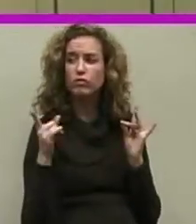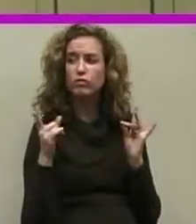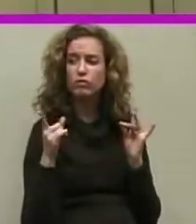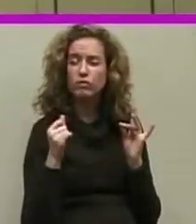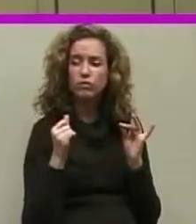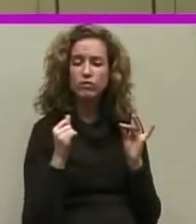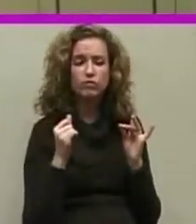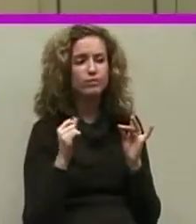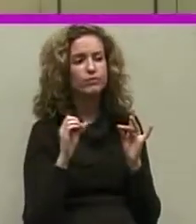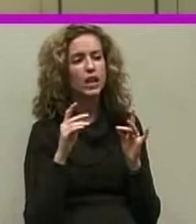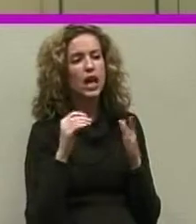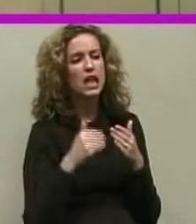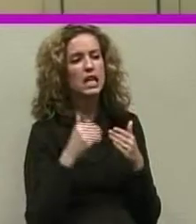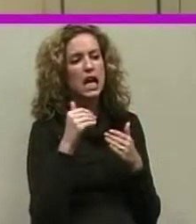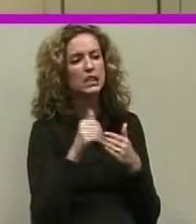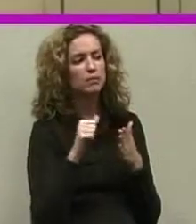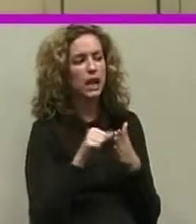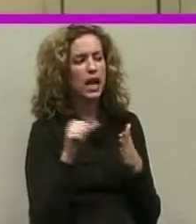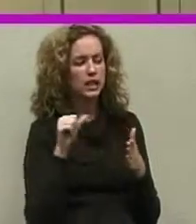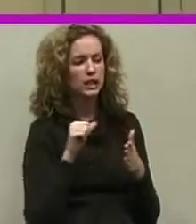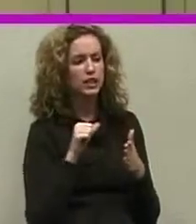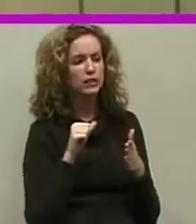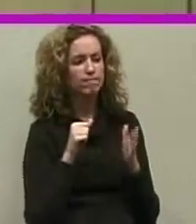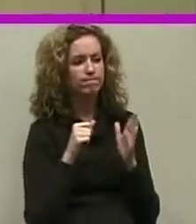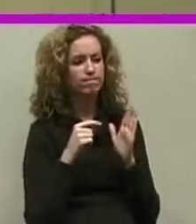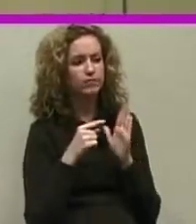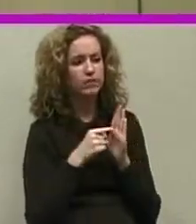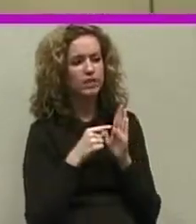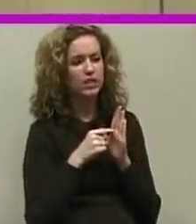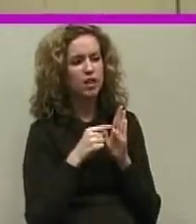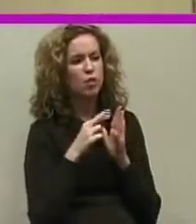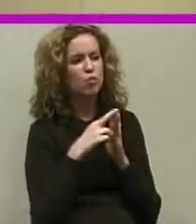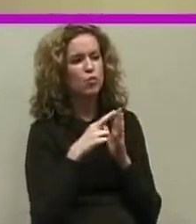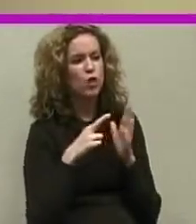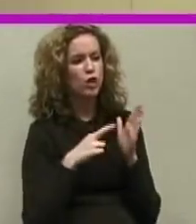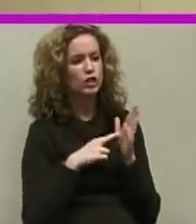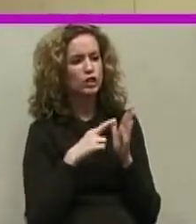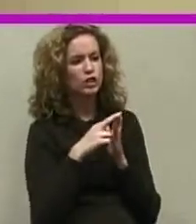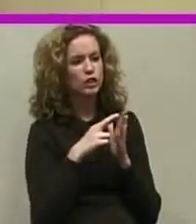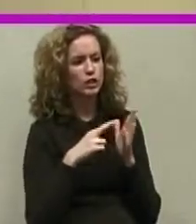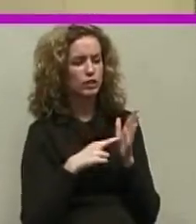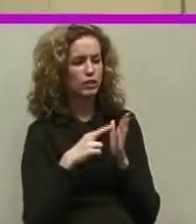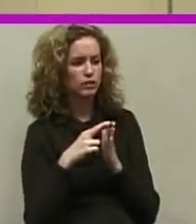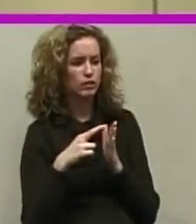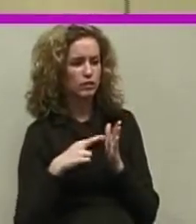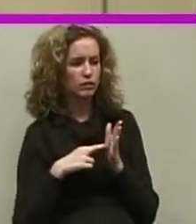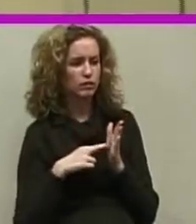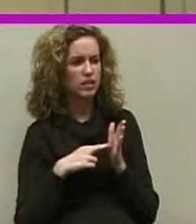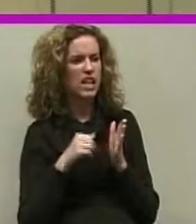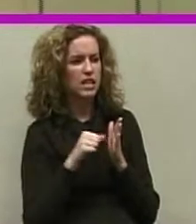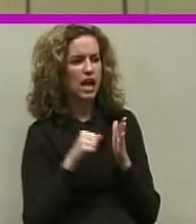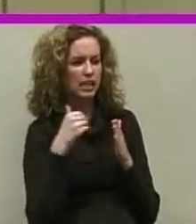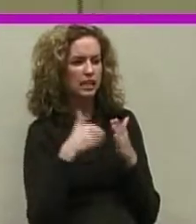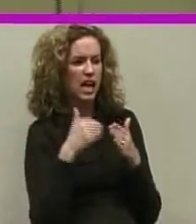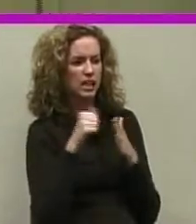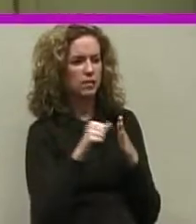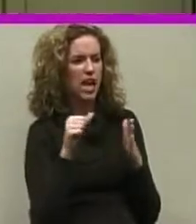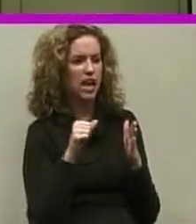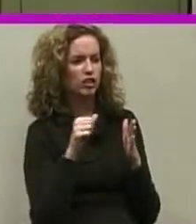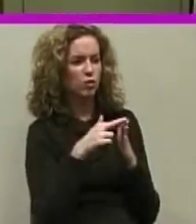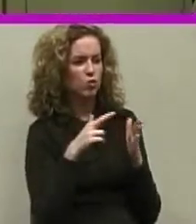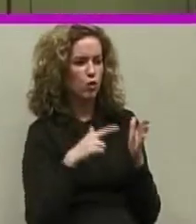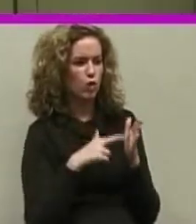All right, if you look at the next page, we're going to look at, this is kind of rules. Are there rules? Are they posted? Are they consistently followed? All right,